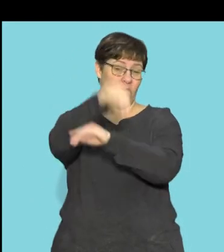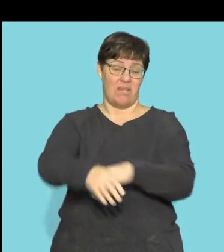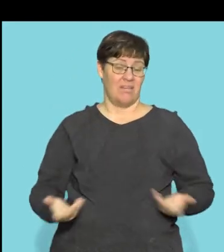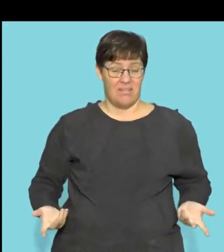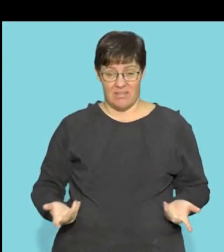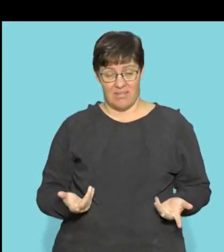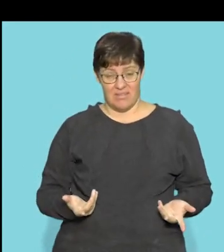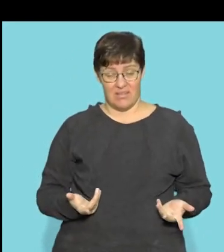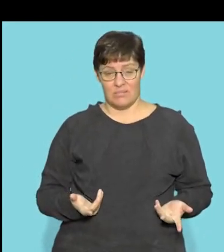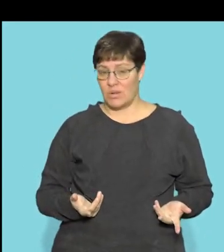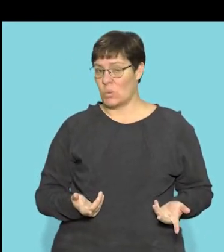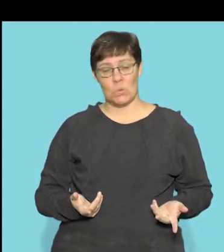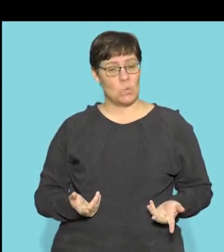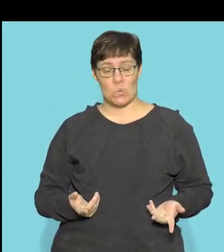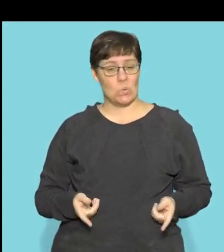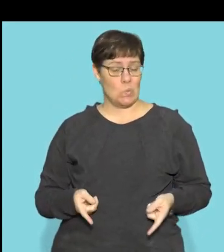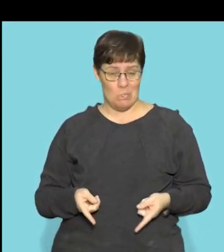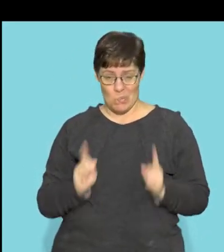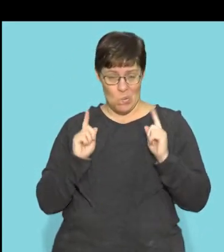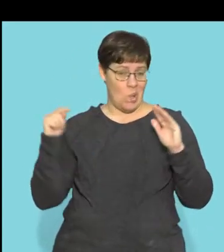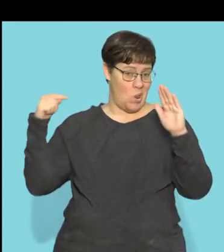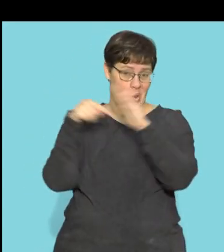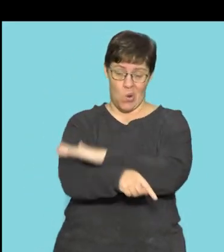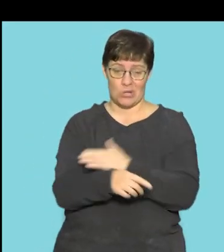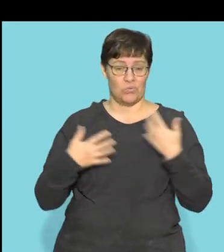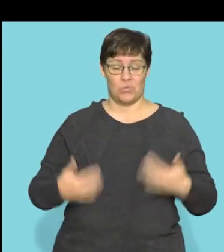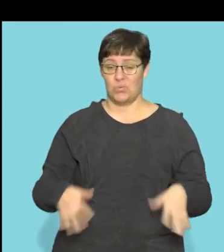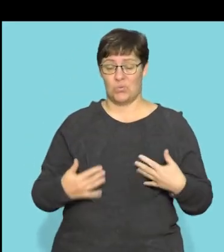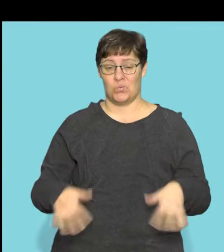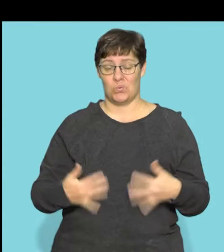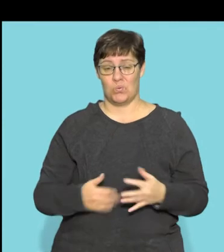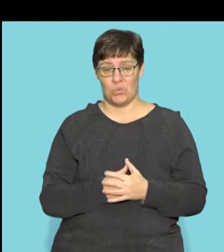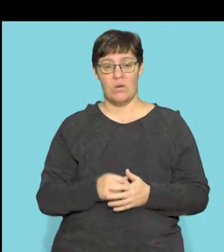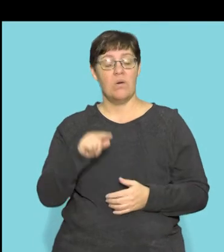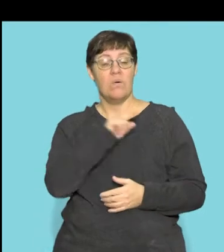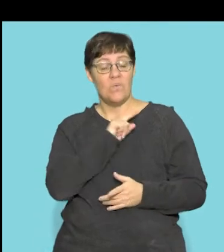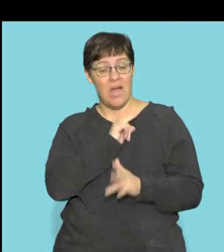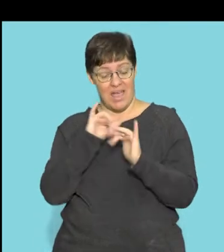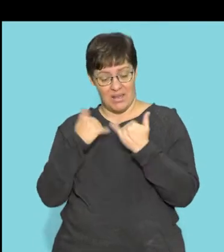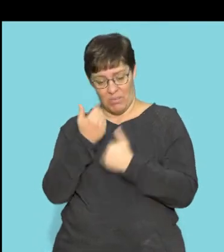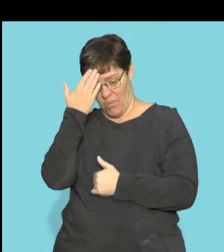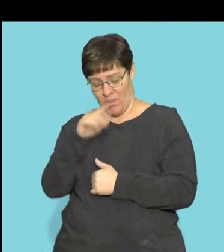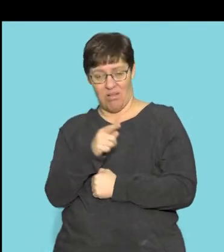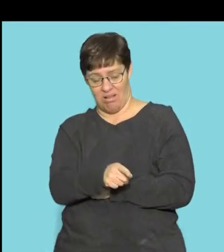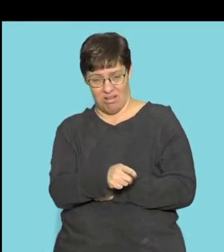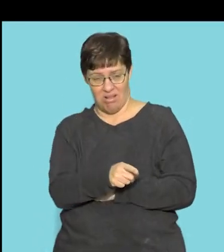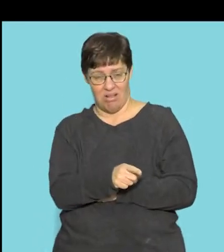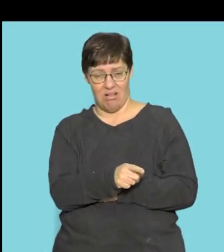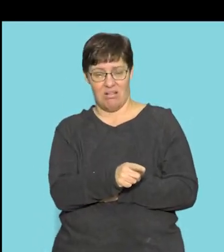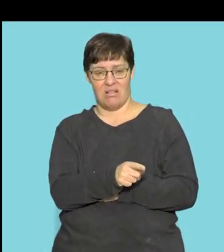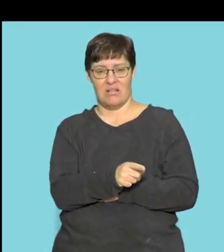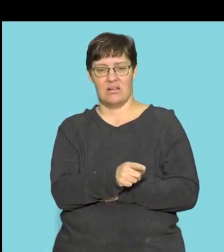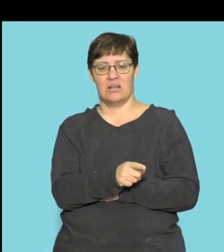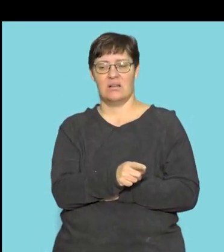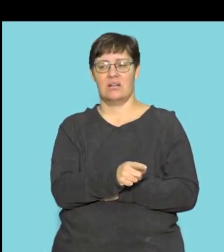180,000. So you can really see that this is a big loss. But because the company knows that the